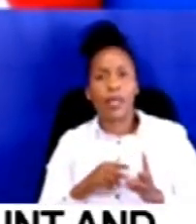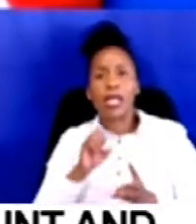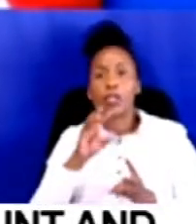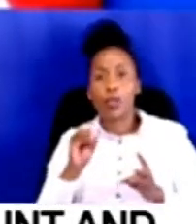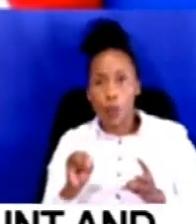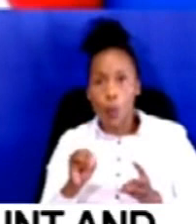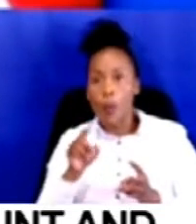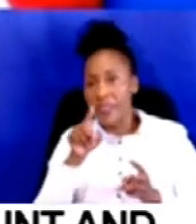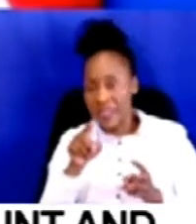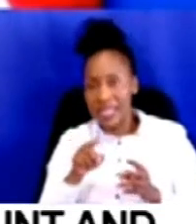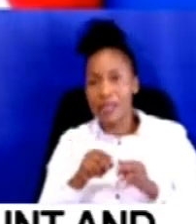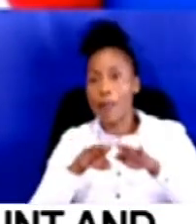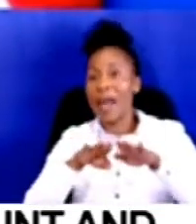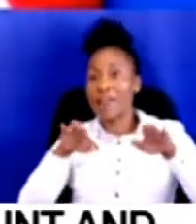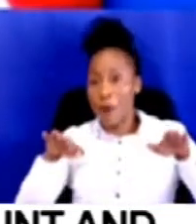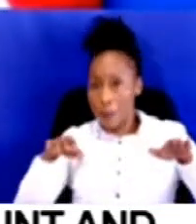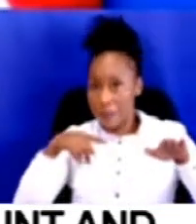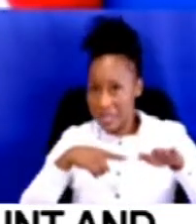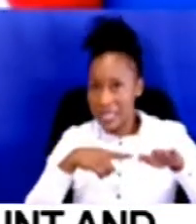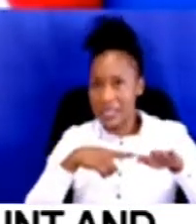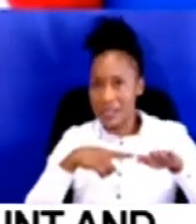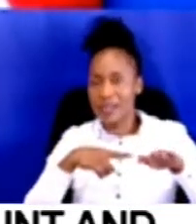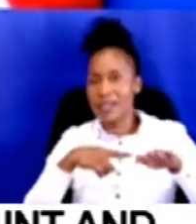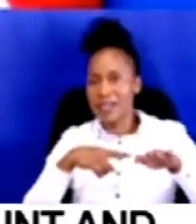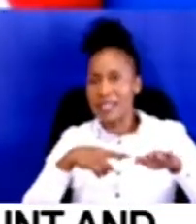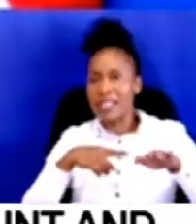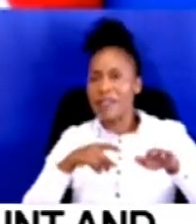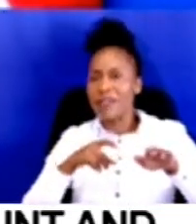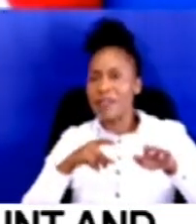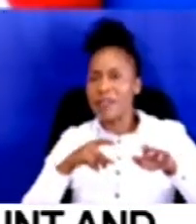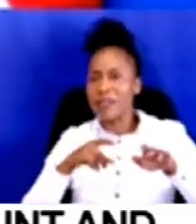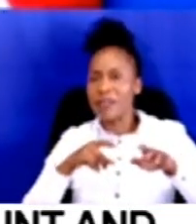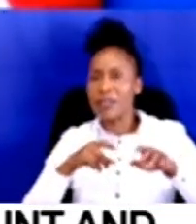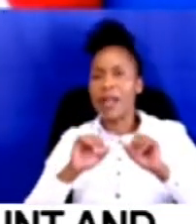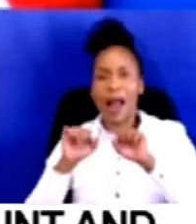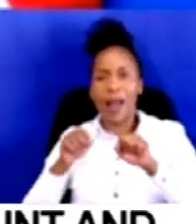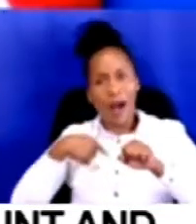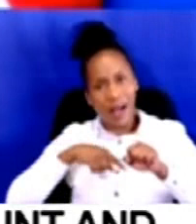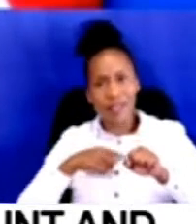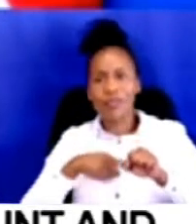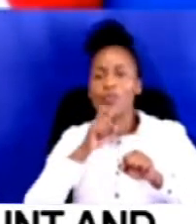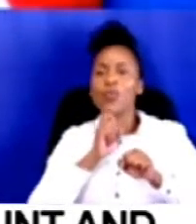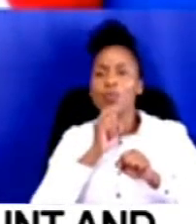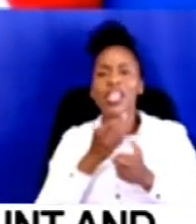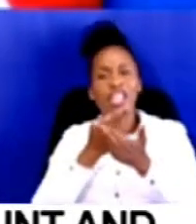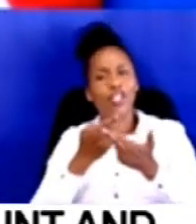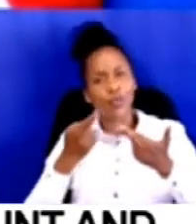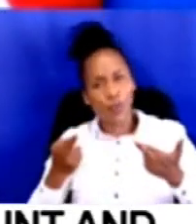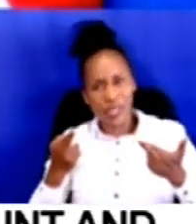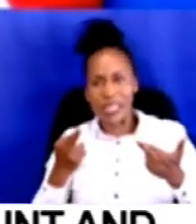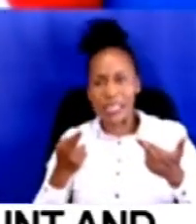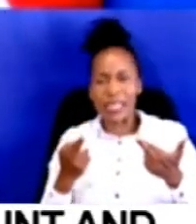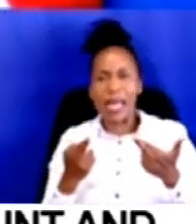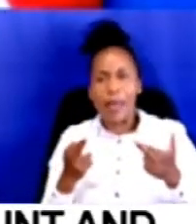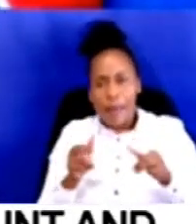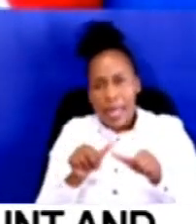So this kind of a platform is fostering us to use our resources sparingly